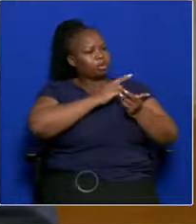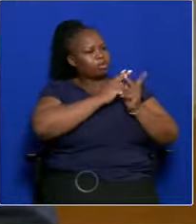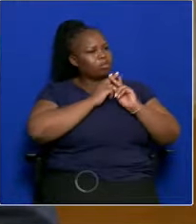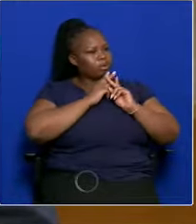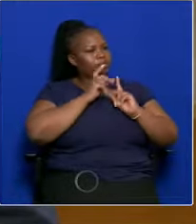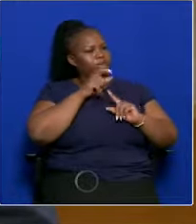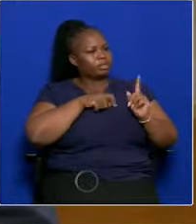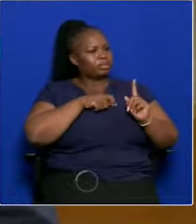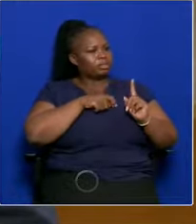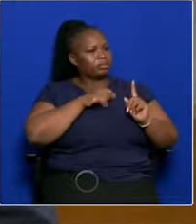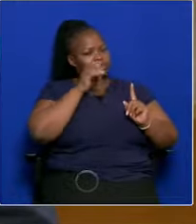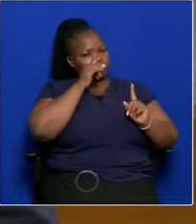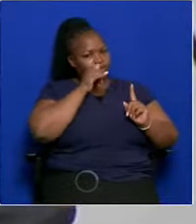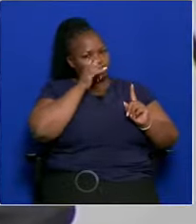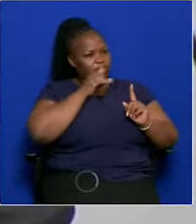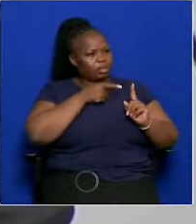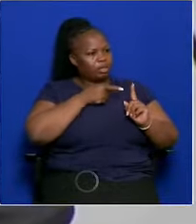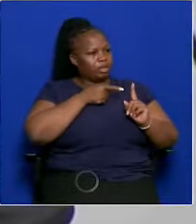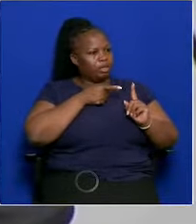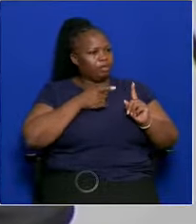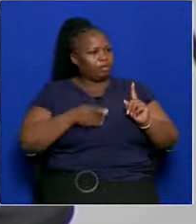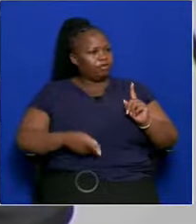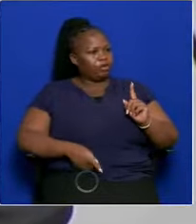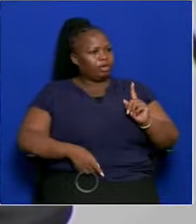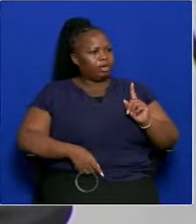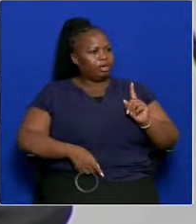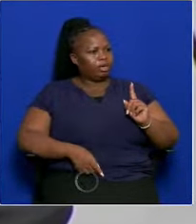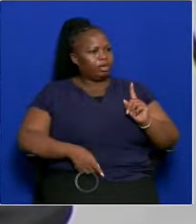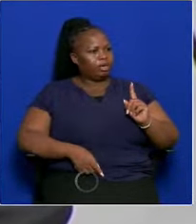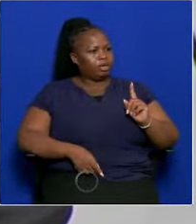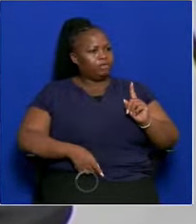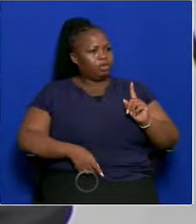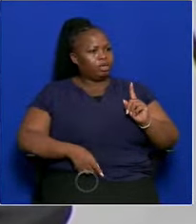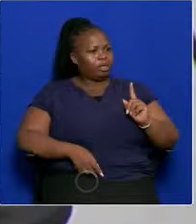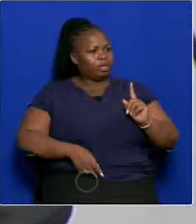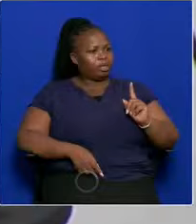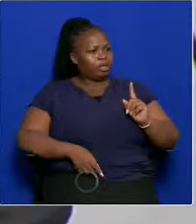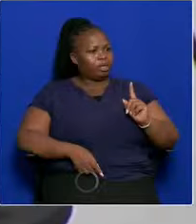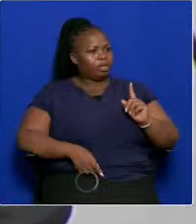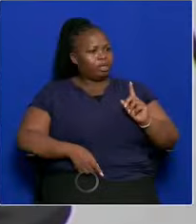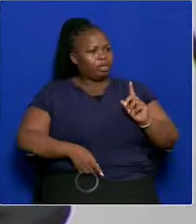be a criminal? No. Thank you. You may continue.